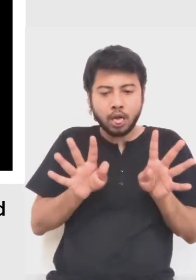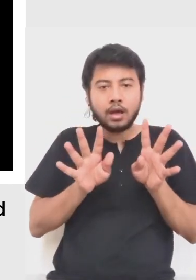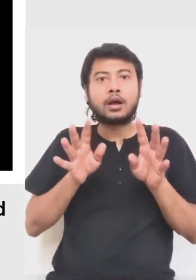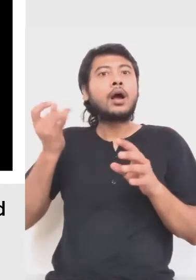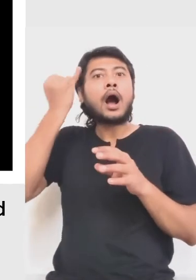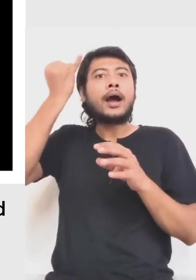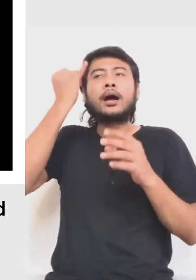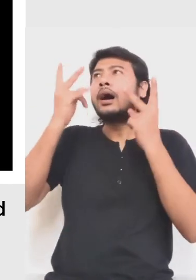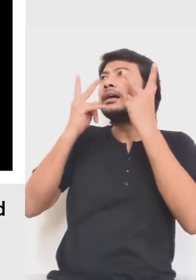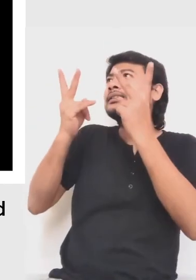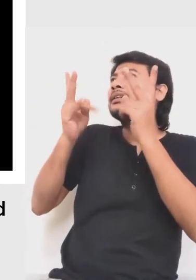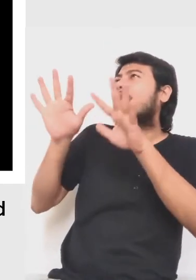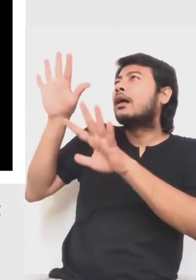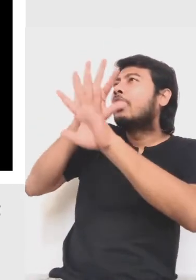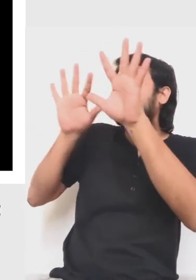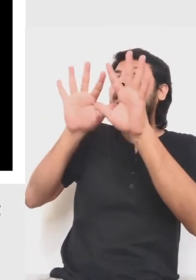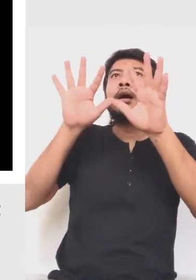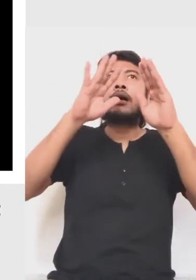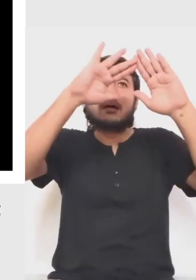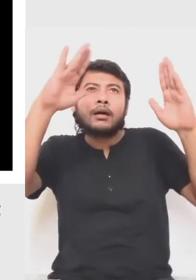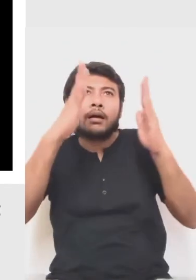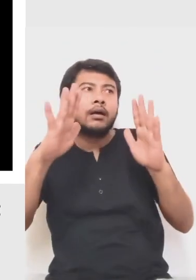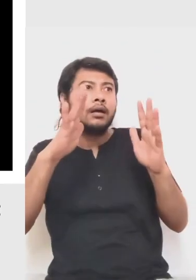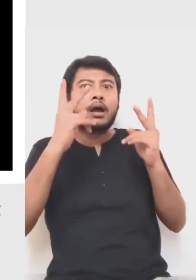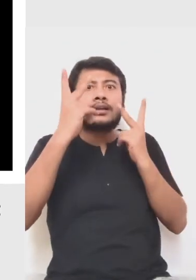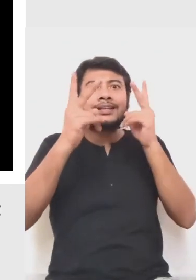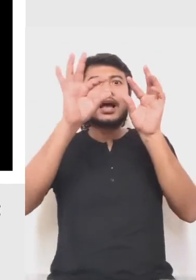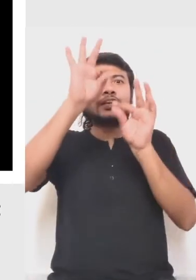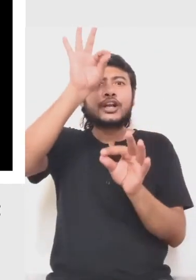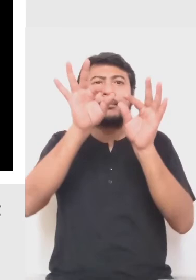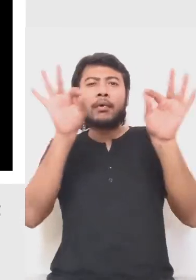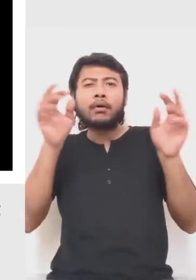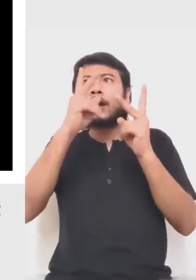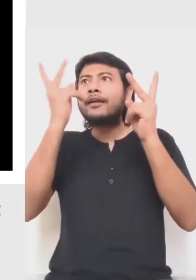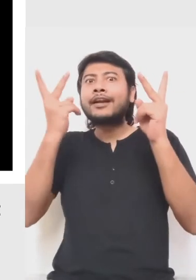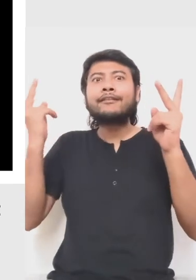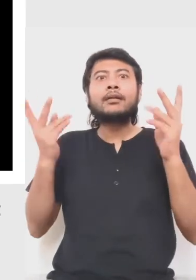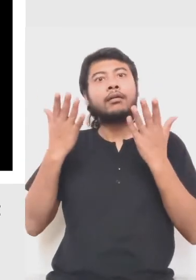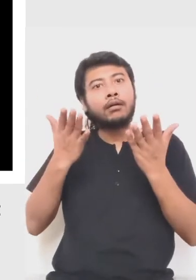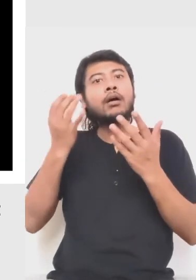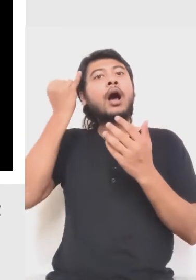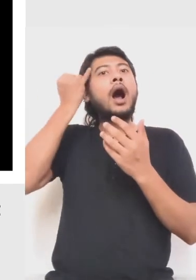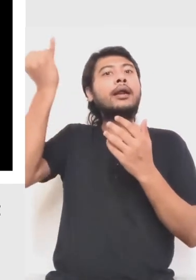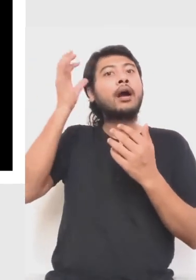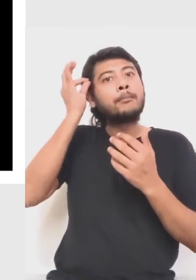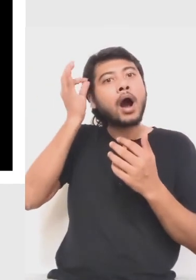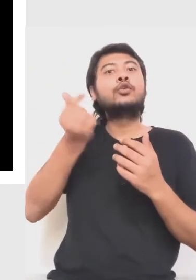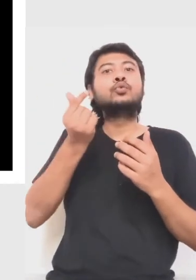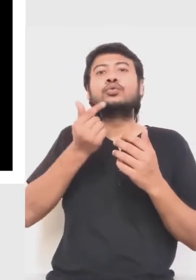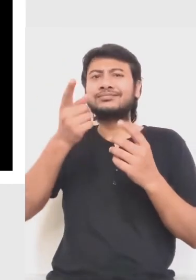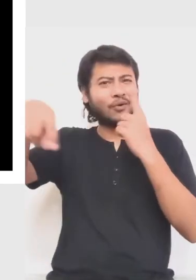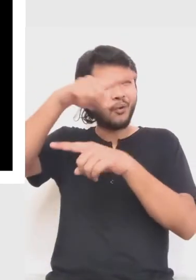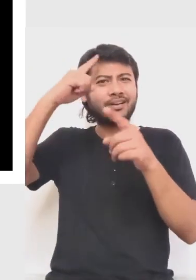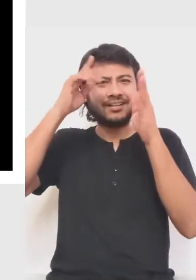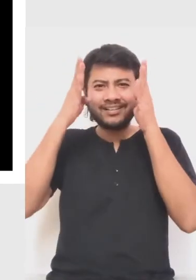and form and composition, the use of hair reflects Tang's desire to question the status of the art object, a concern